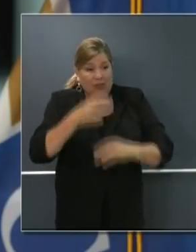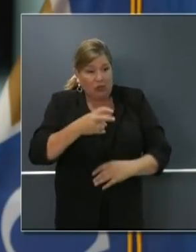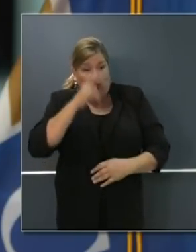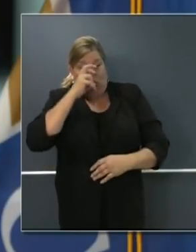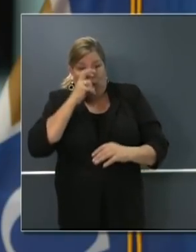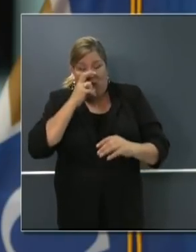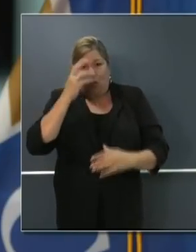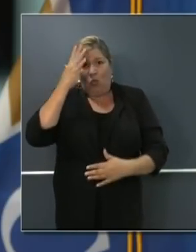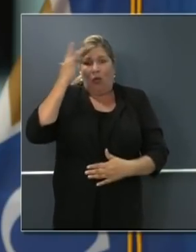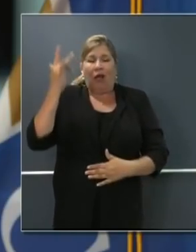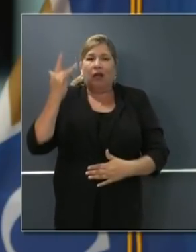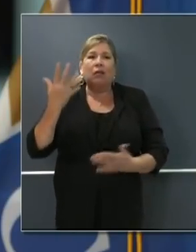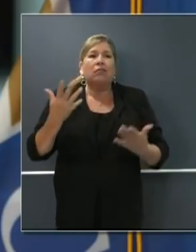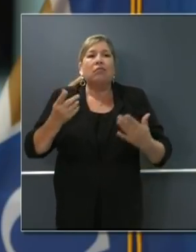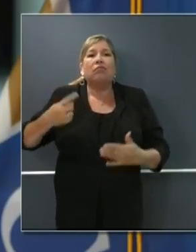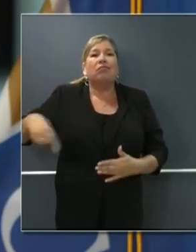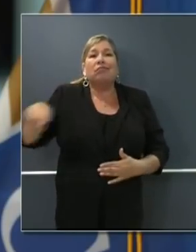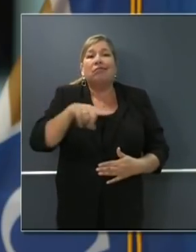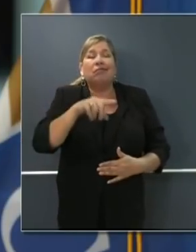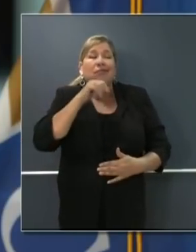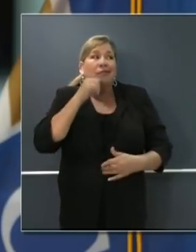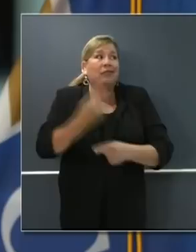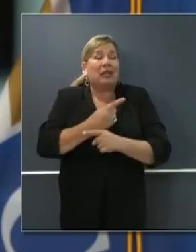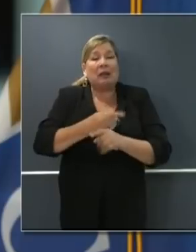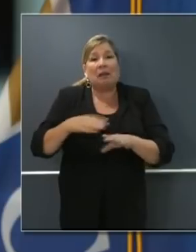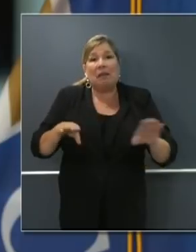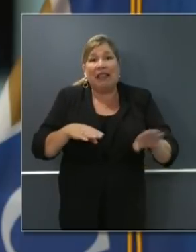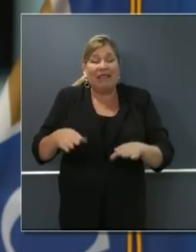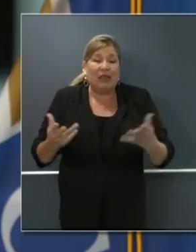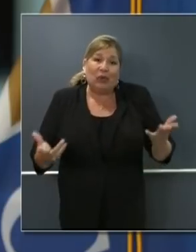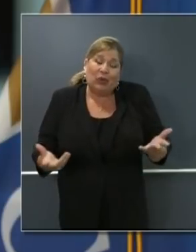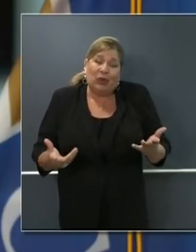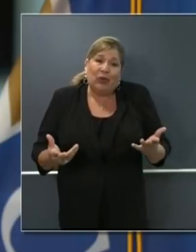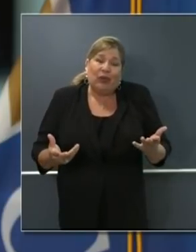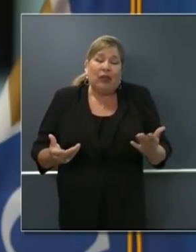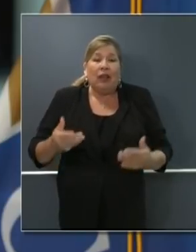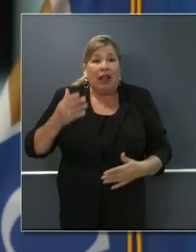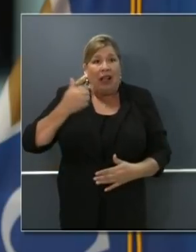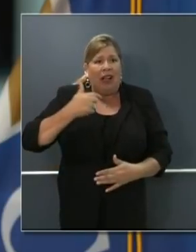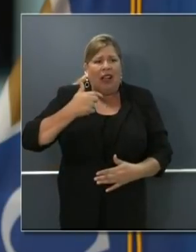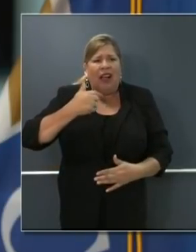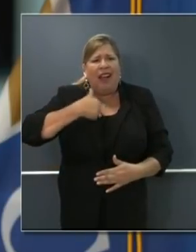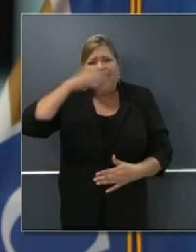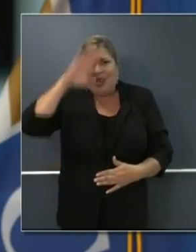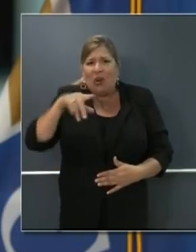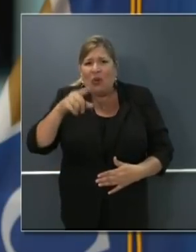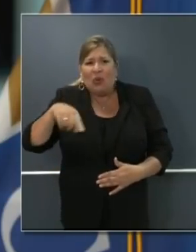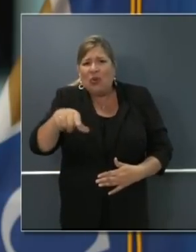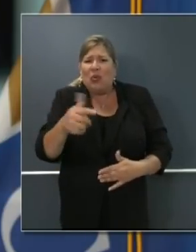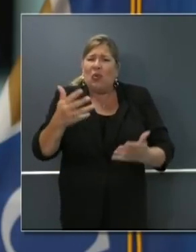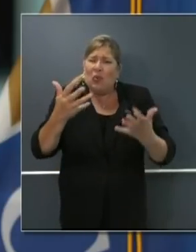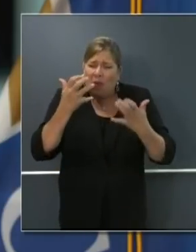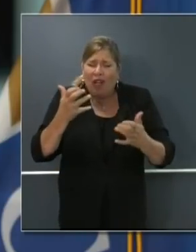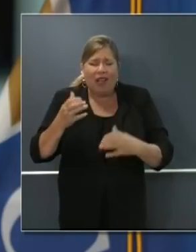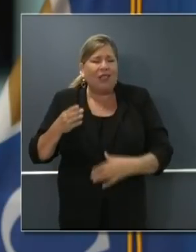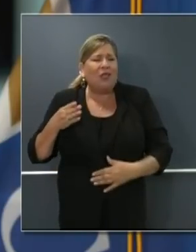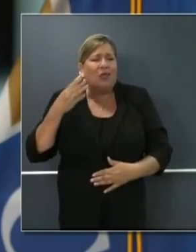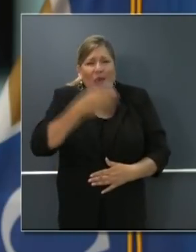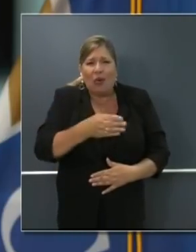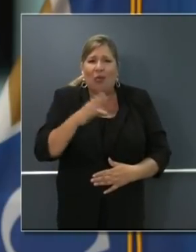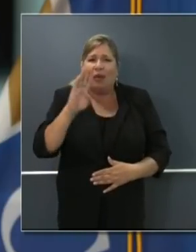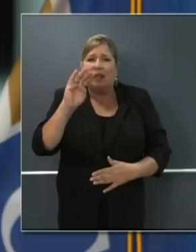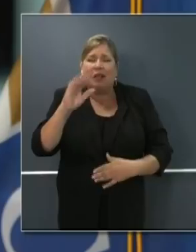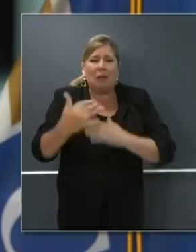an indictment of the people that wanted to go to the beach. My gosh. By the way, I've been a beach advocate. We're out there, Martin's Beach, trying to open up